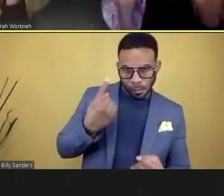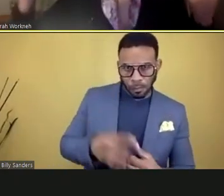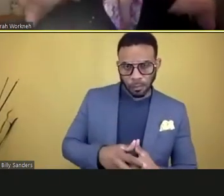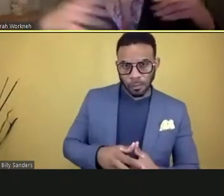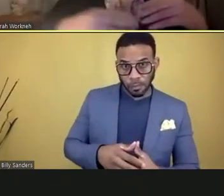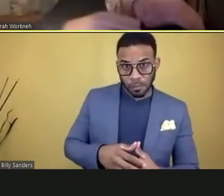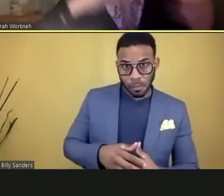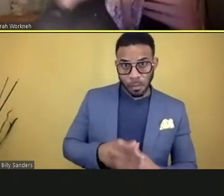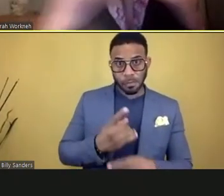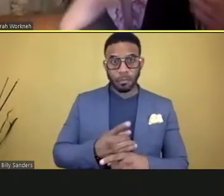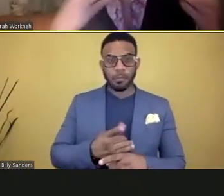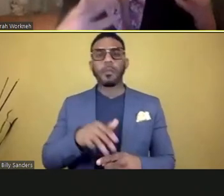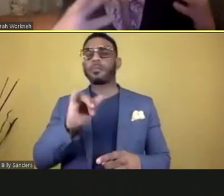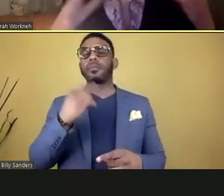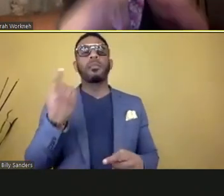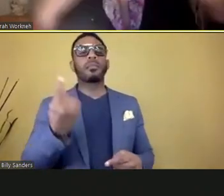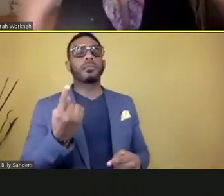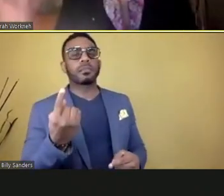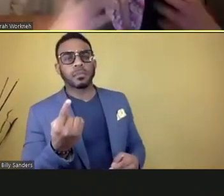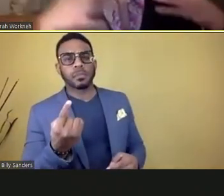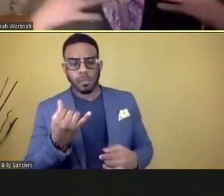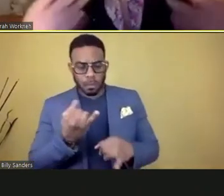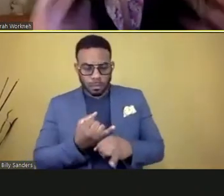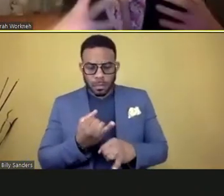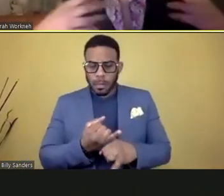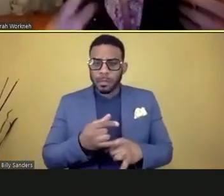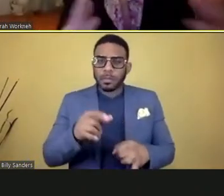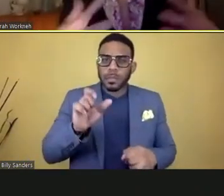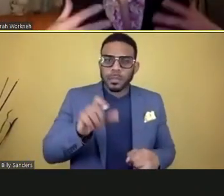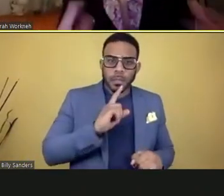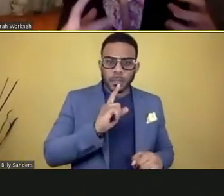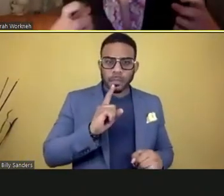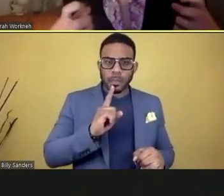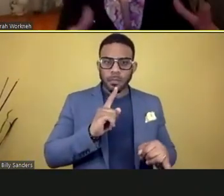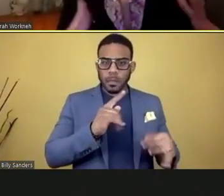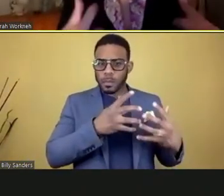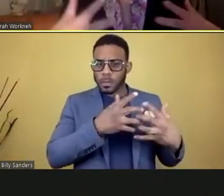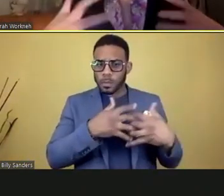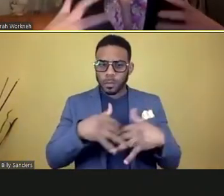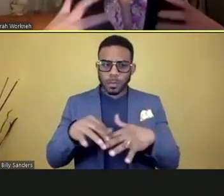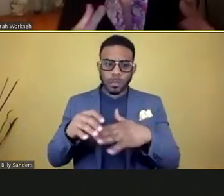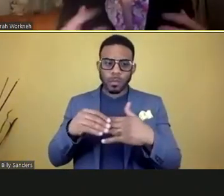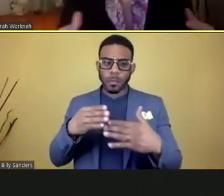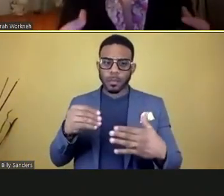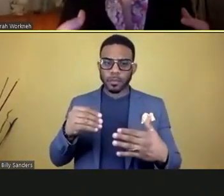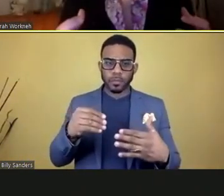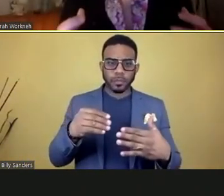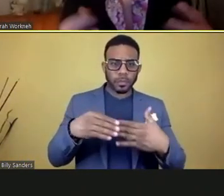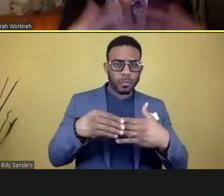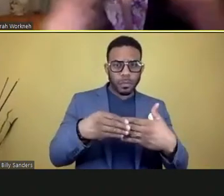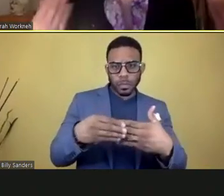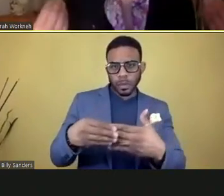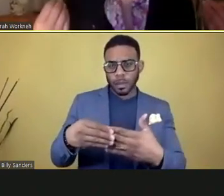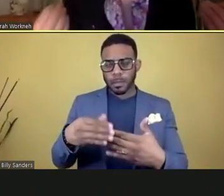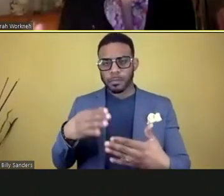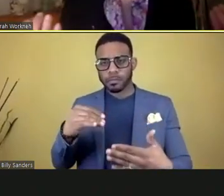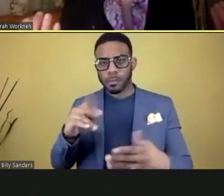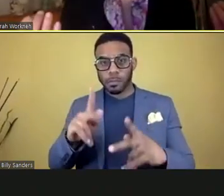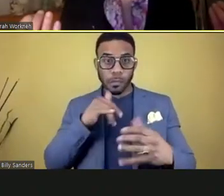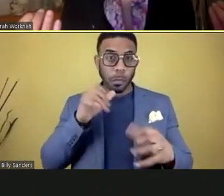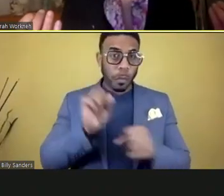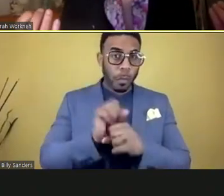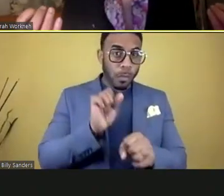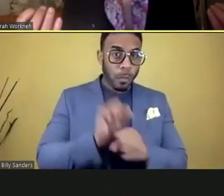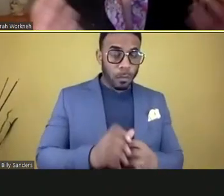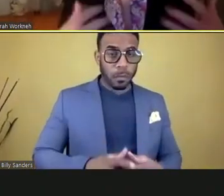right? So that always, the institution has to be as fluid and flexible as the people that we work